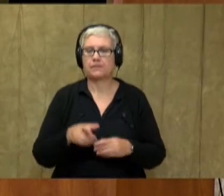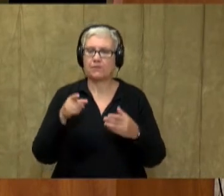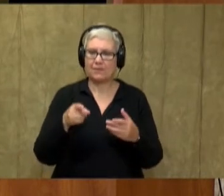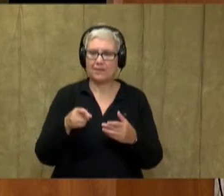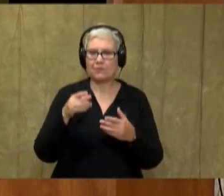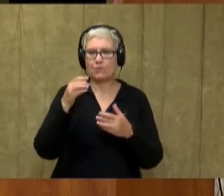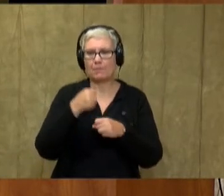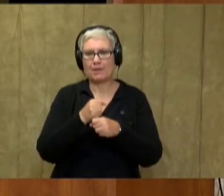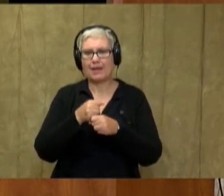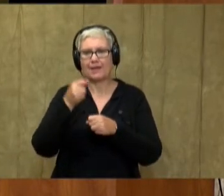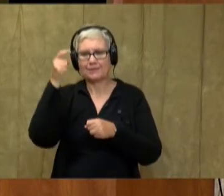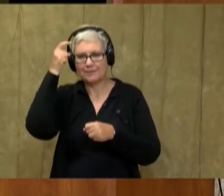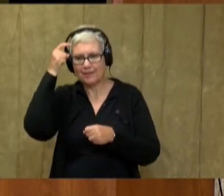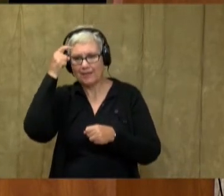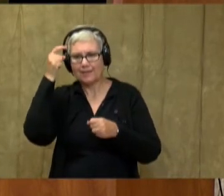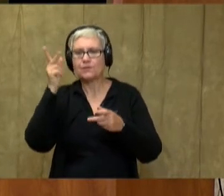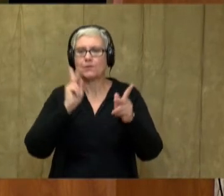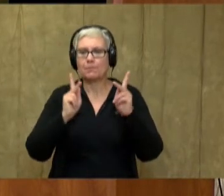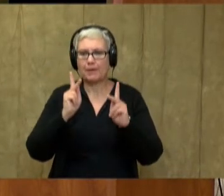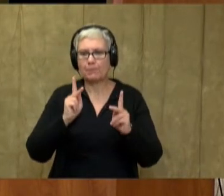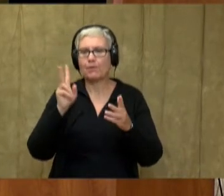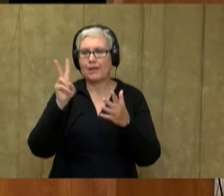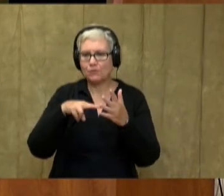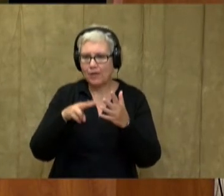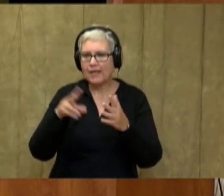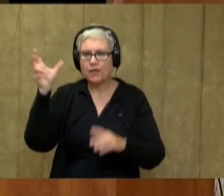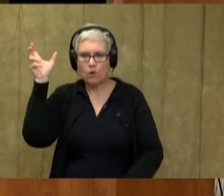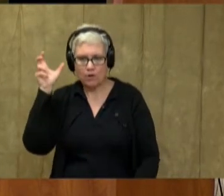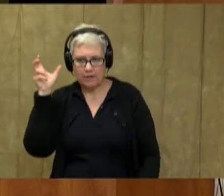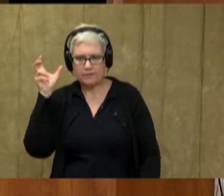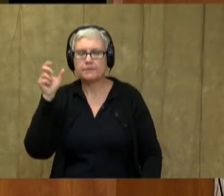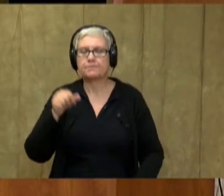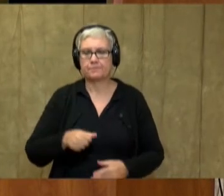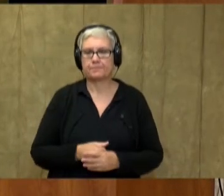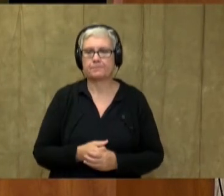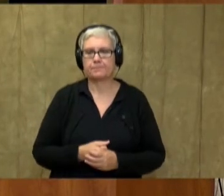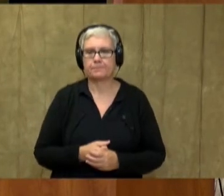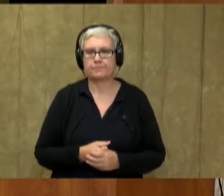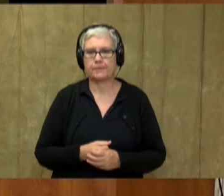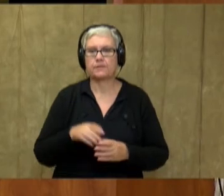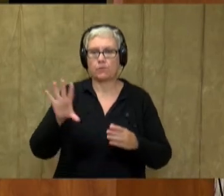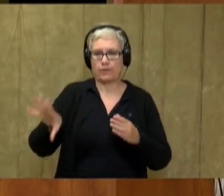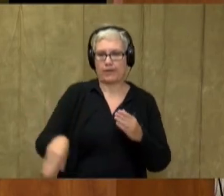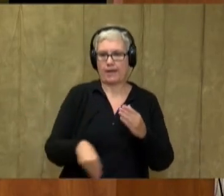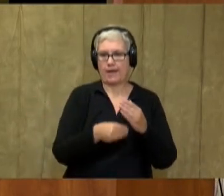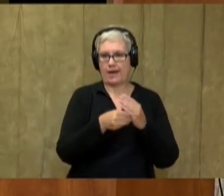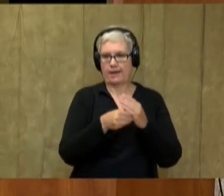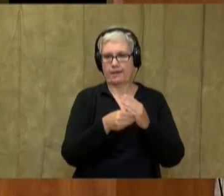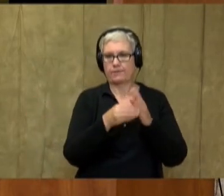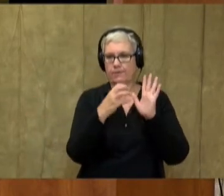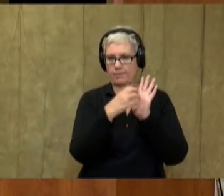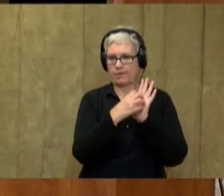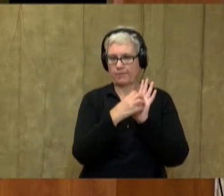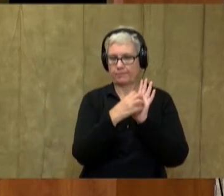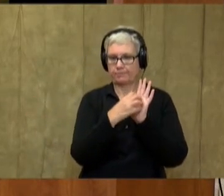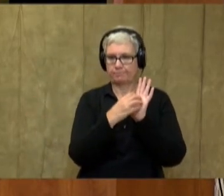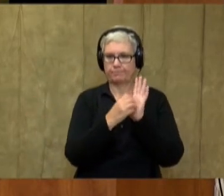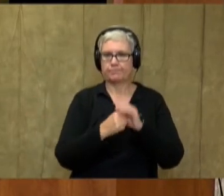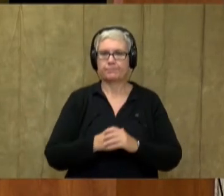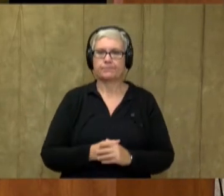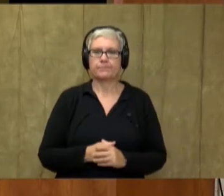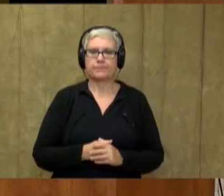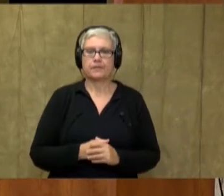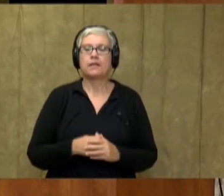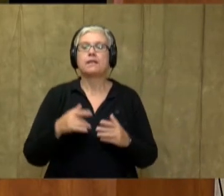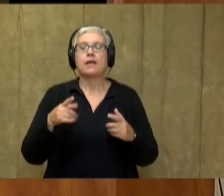listening. And again, we just add it to the end of that paragraph. Now, here's the